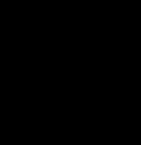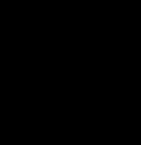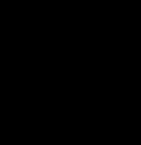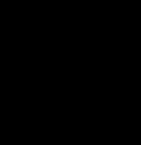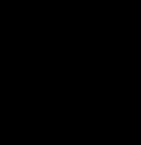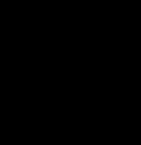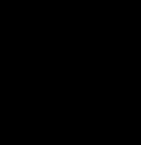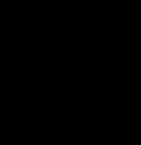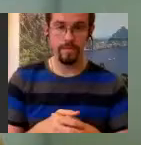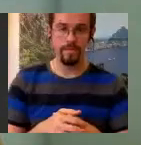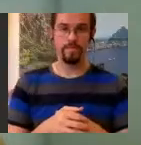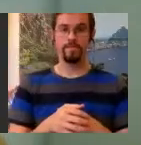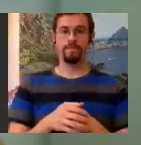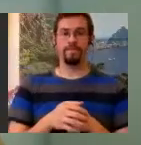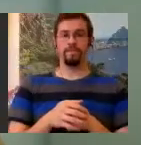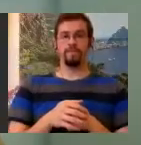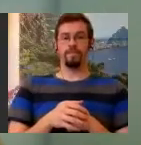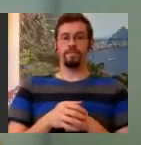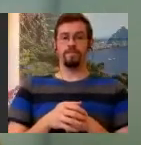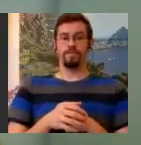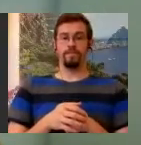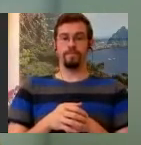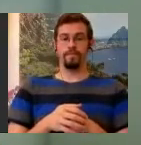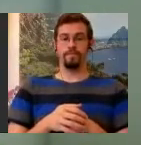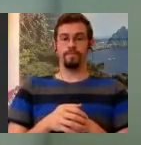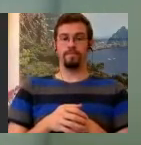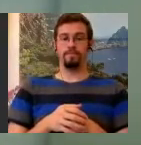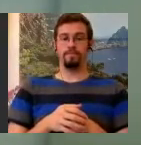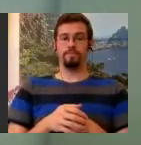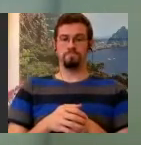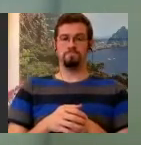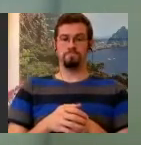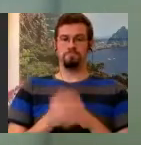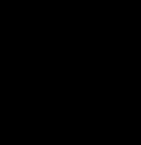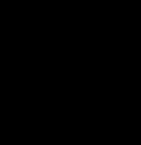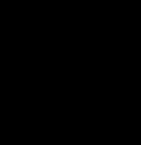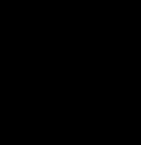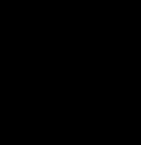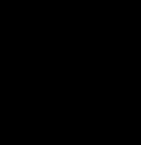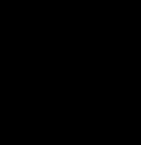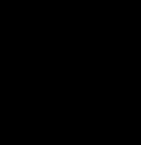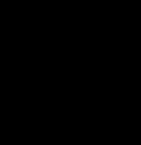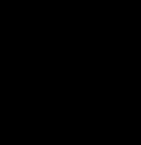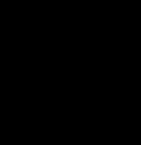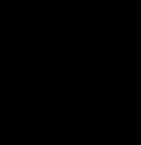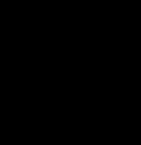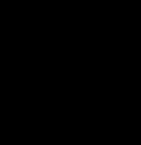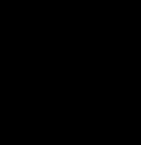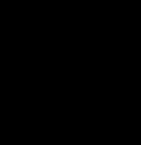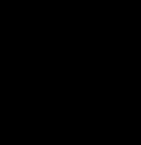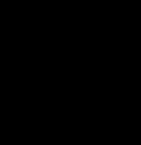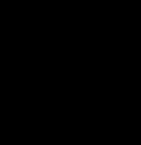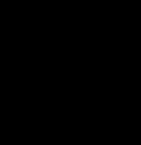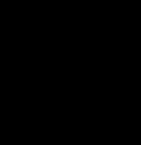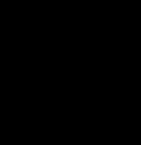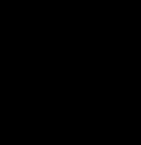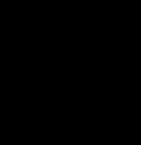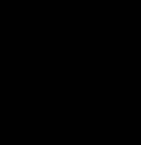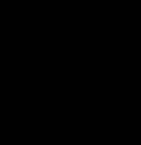Some minutes, 1 minute just to look at the...